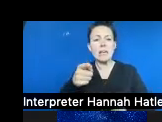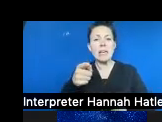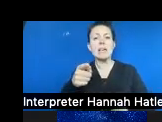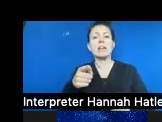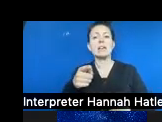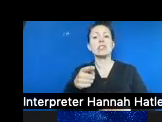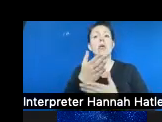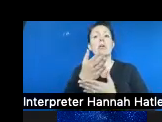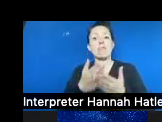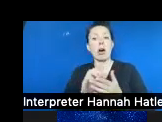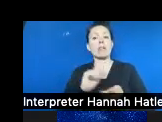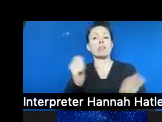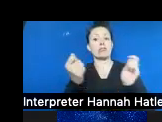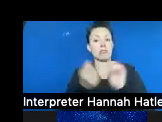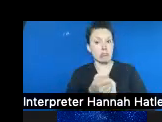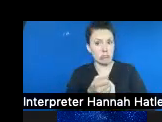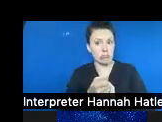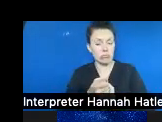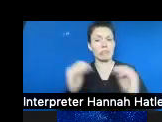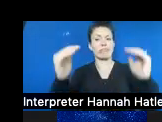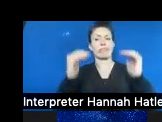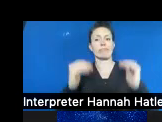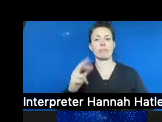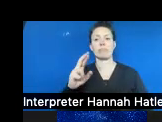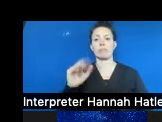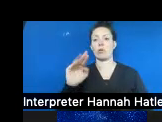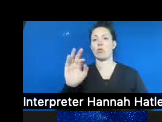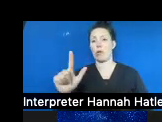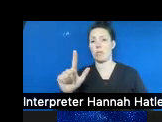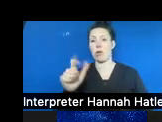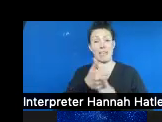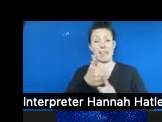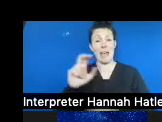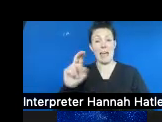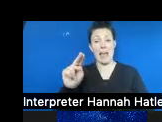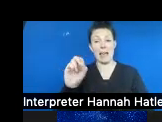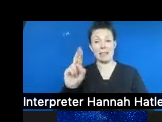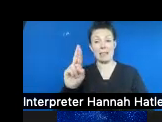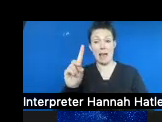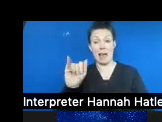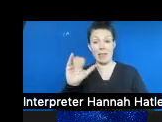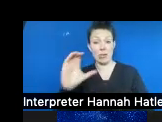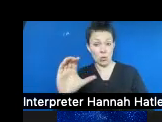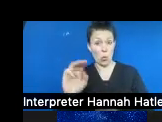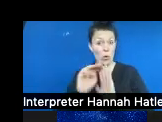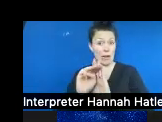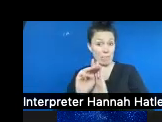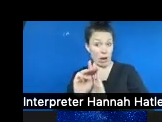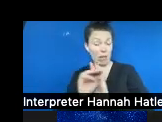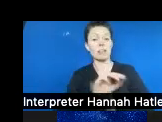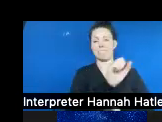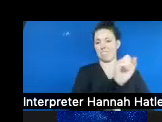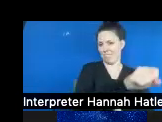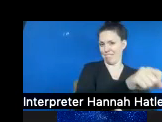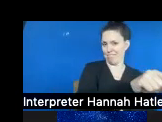decriminalization be like the Nordic model? Yeah. Okay, thank you so much for that clarification. Yes, that's awesome. So